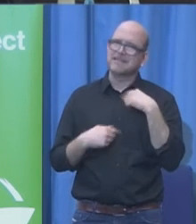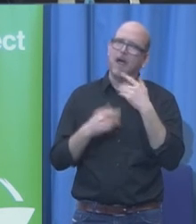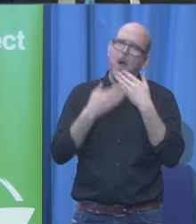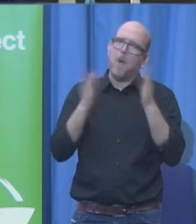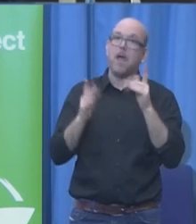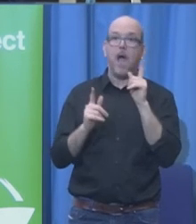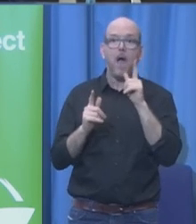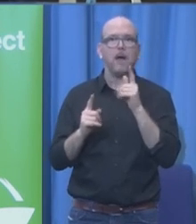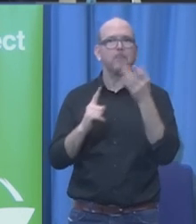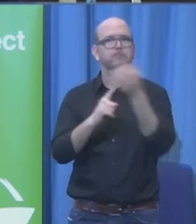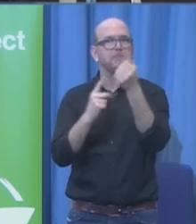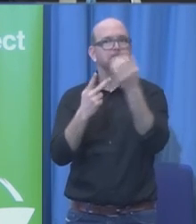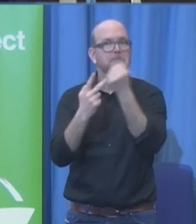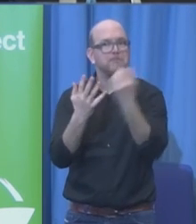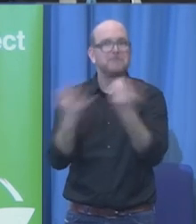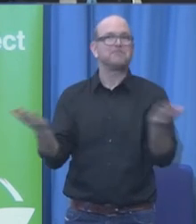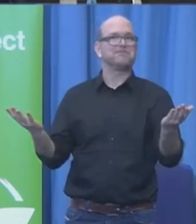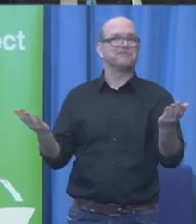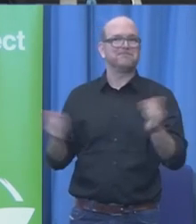The institution.